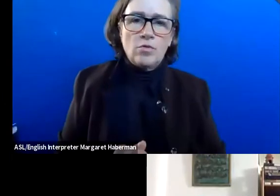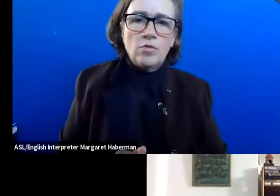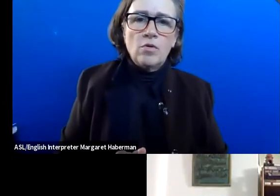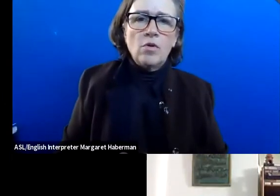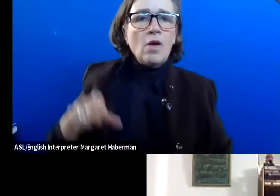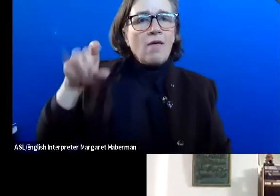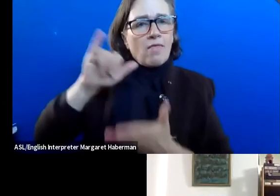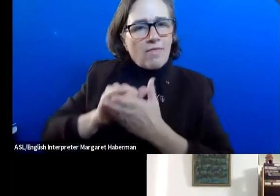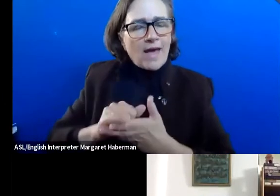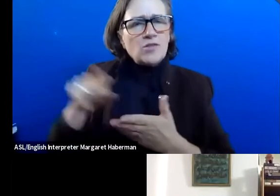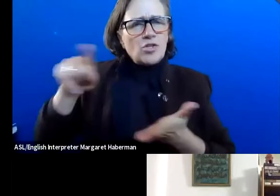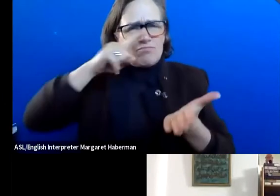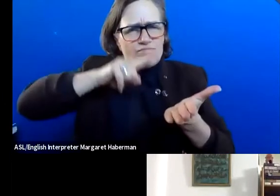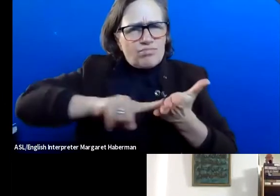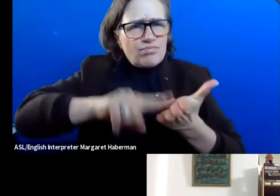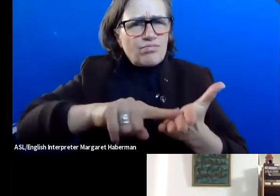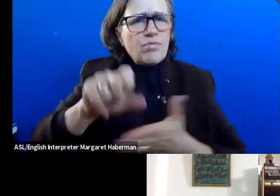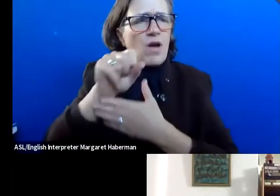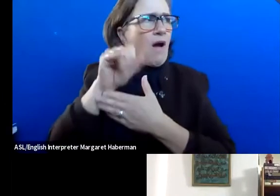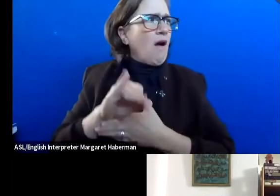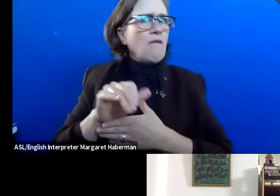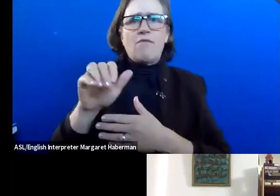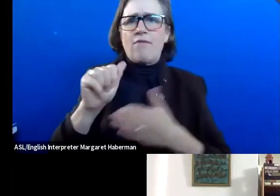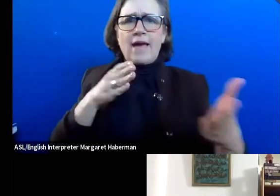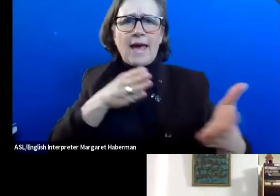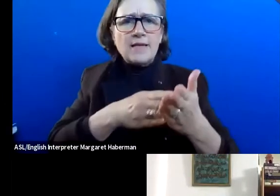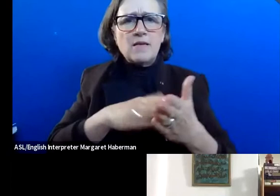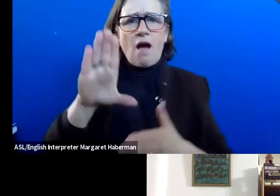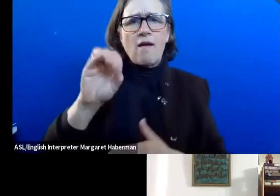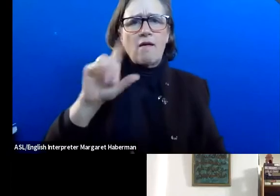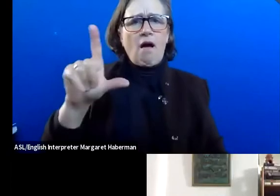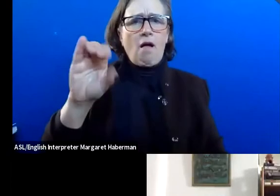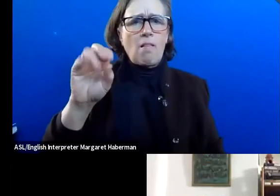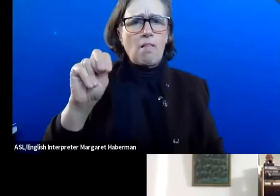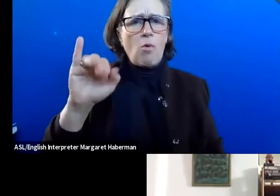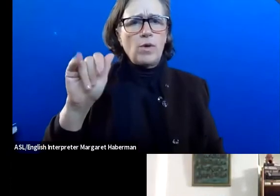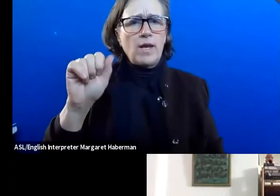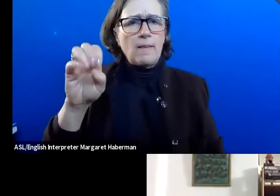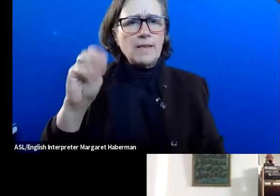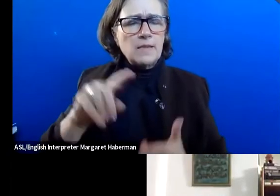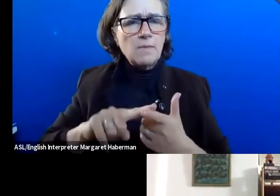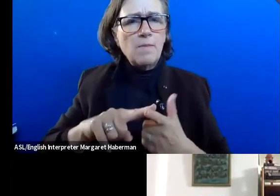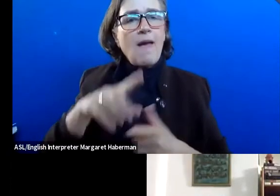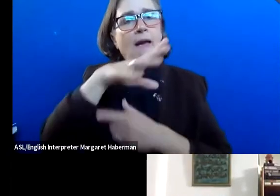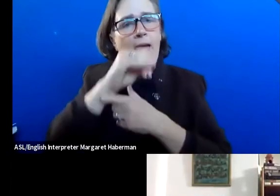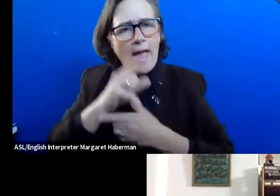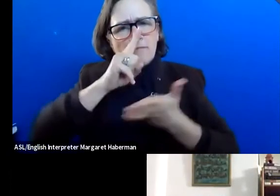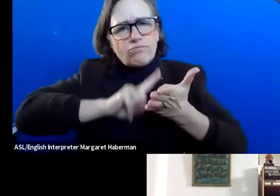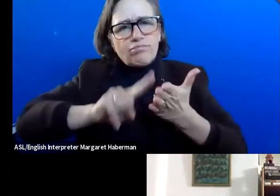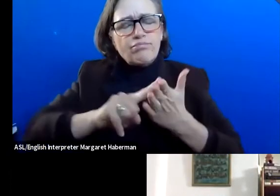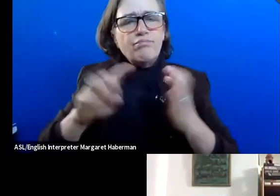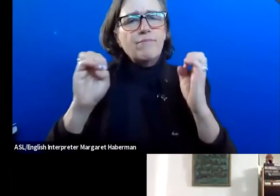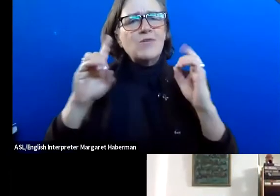settler colonialism and anti-Black racism. It examines education as an empowering project.